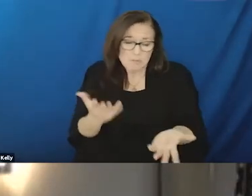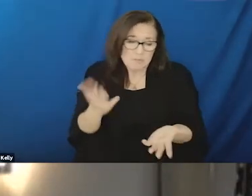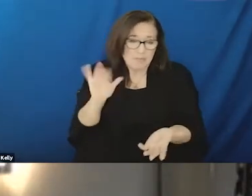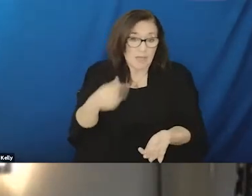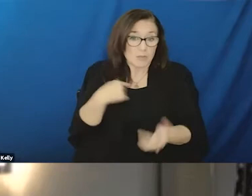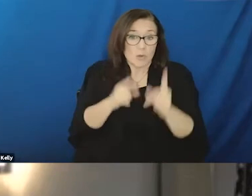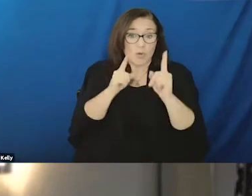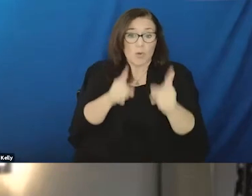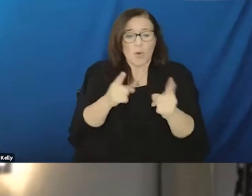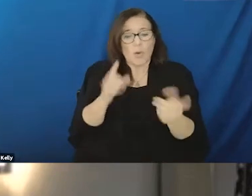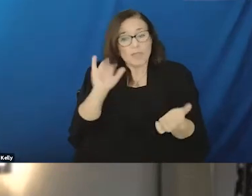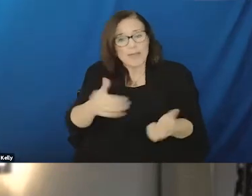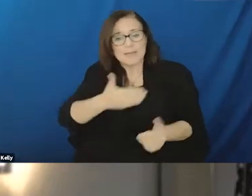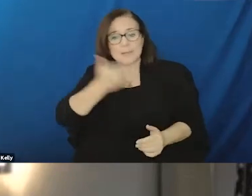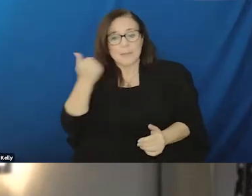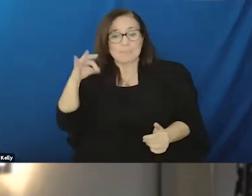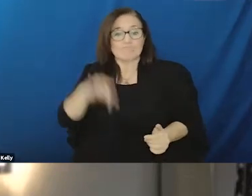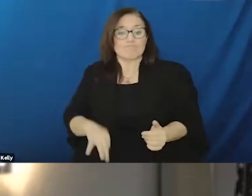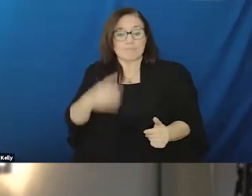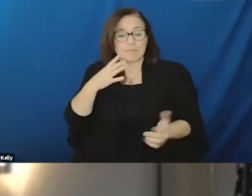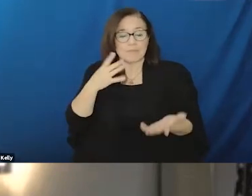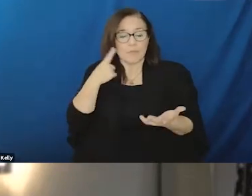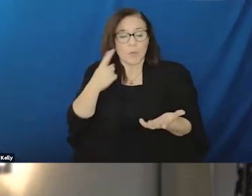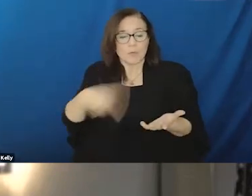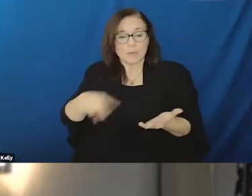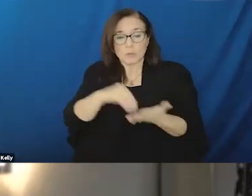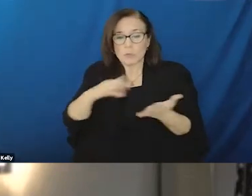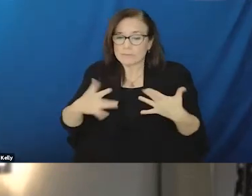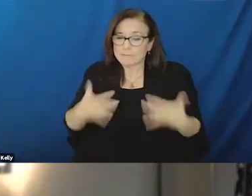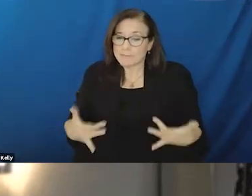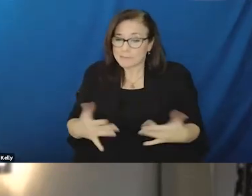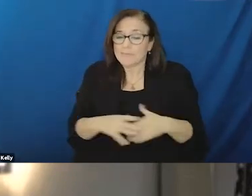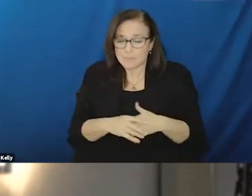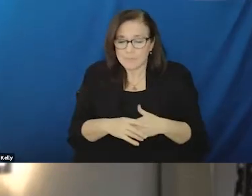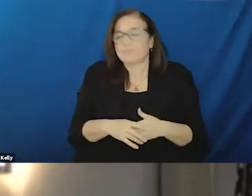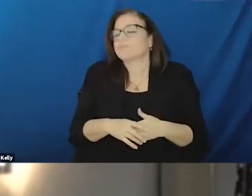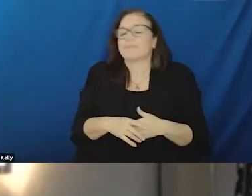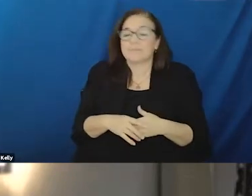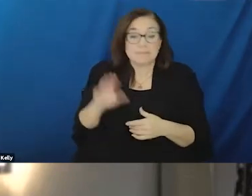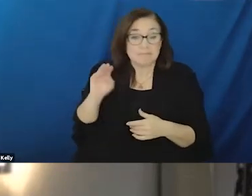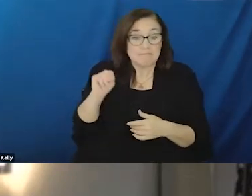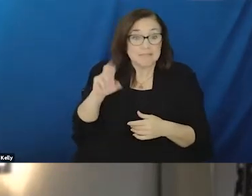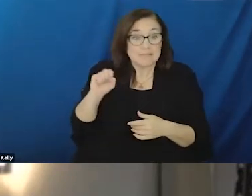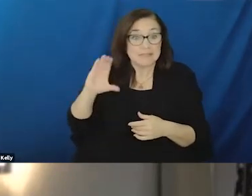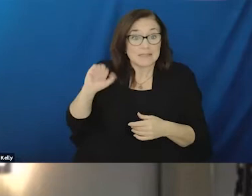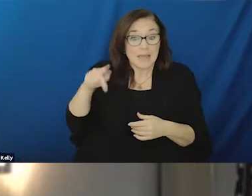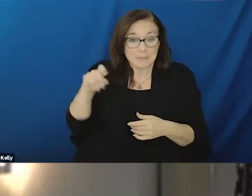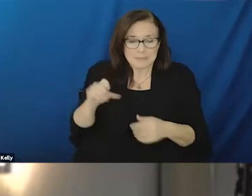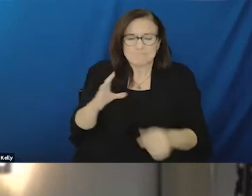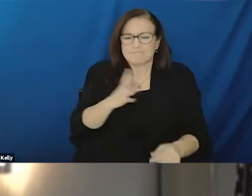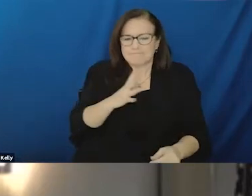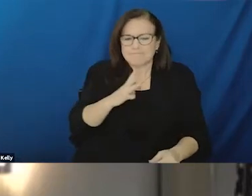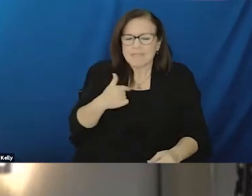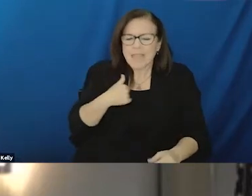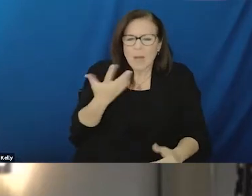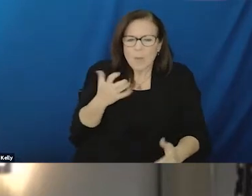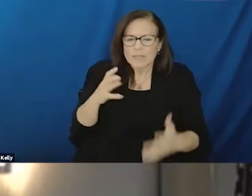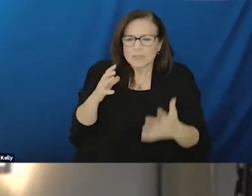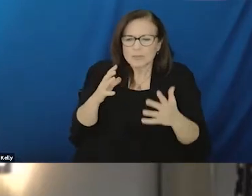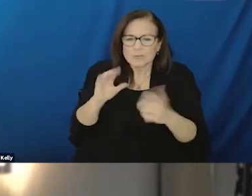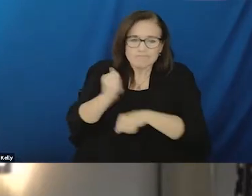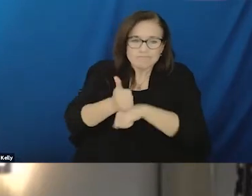Thank you for that affirmation. So just to use your word, I'm going to renew my challenge from last week on the Wednesday schedule.